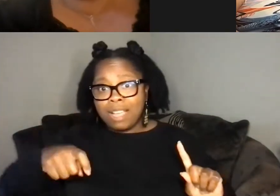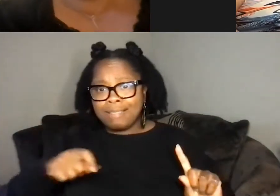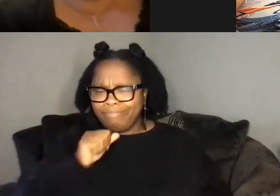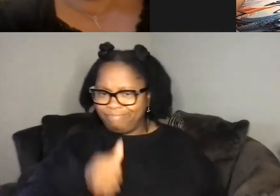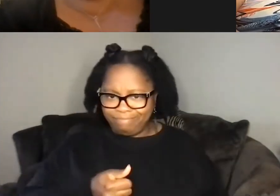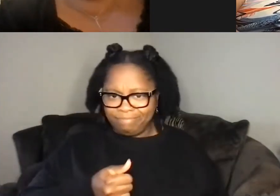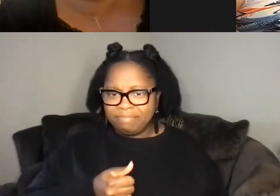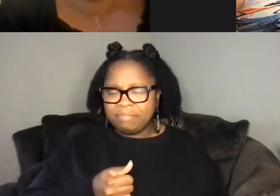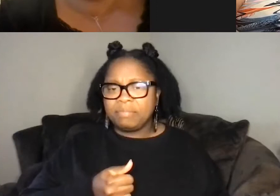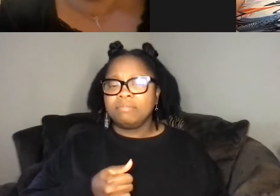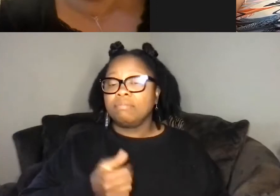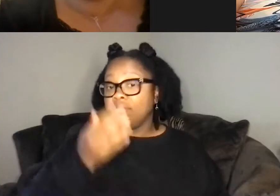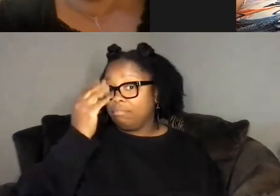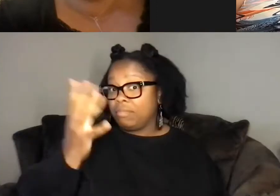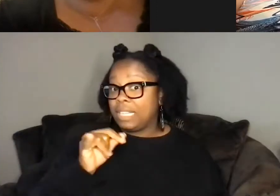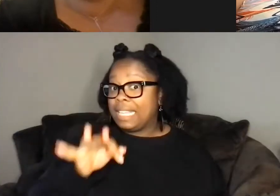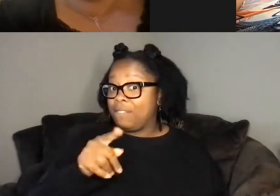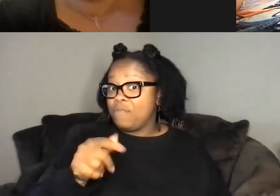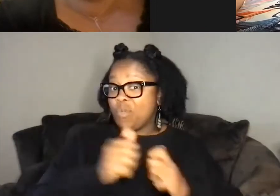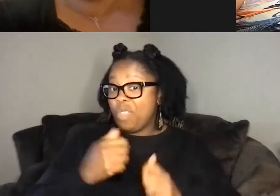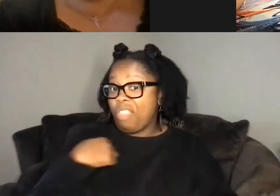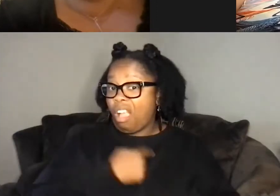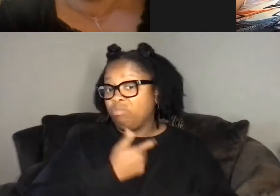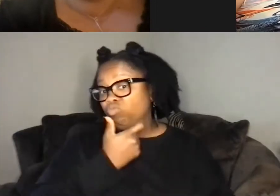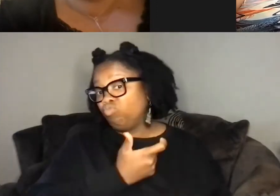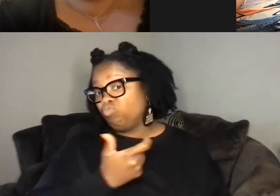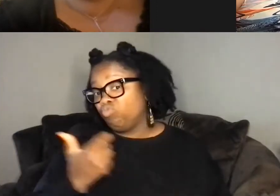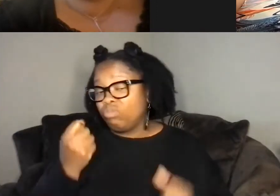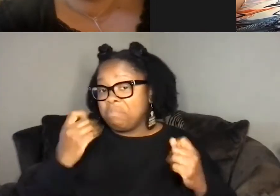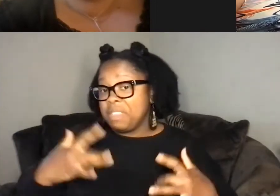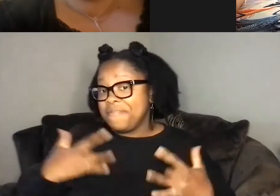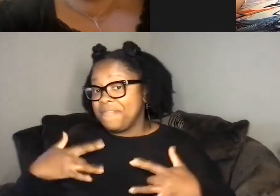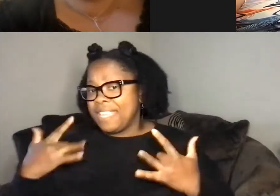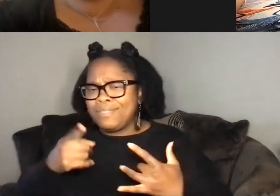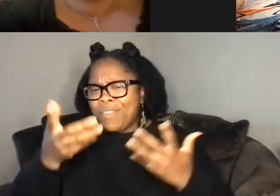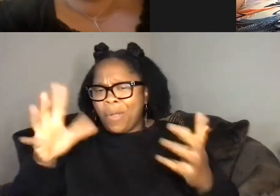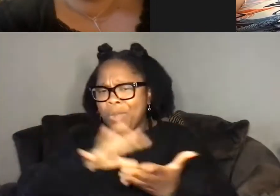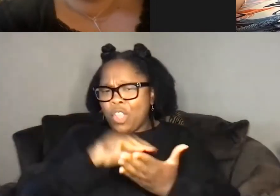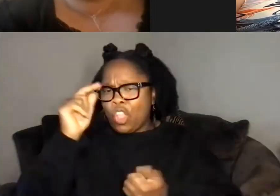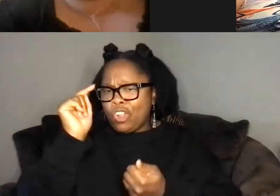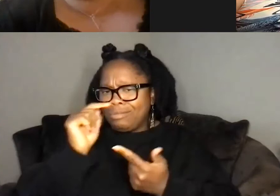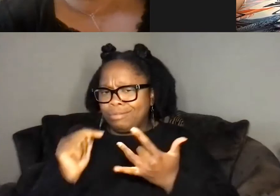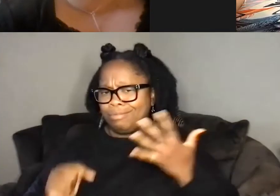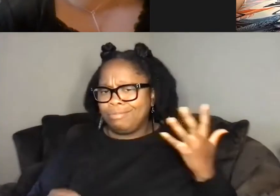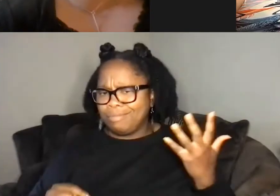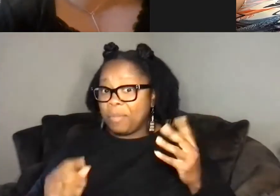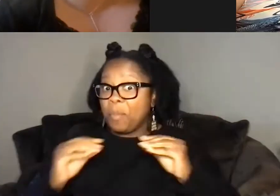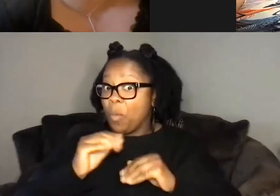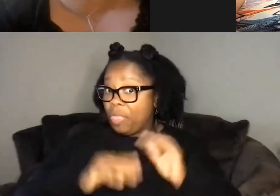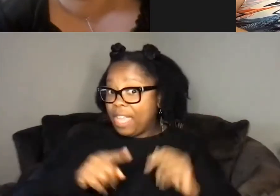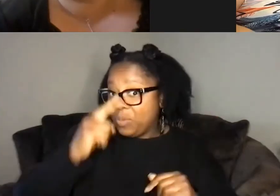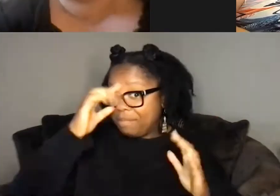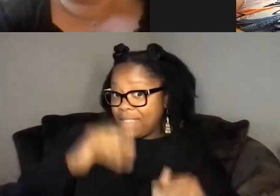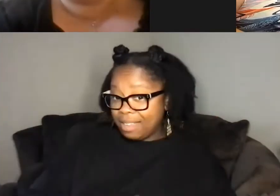And I will tell you that if you've been with us for lots of events this month, you've learned some of these things along the way, and you've probably learned way more than you think you